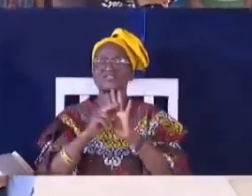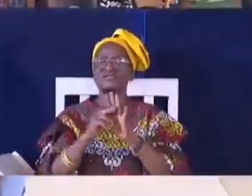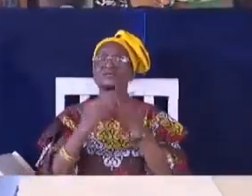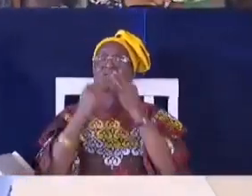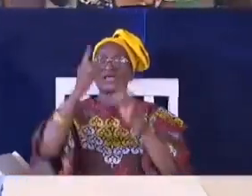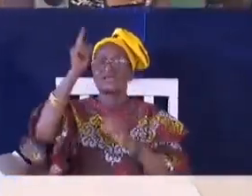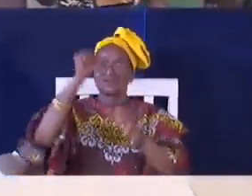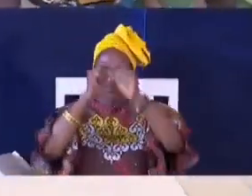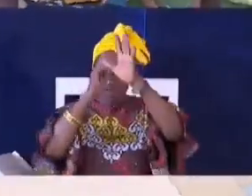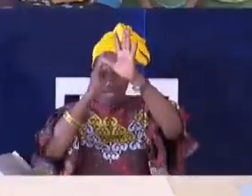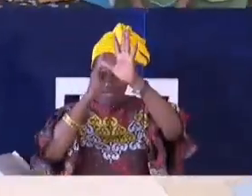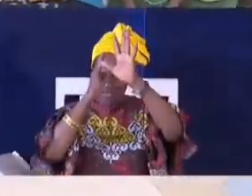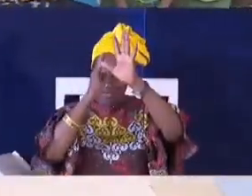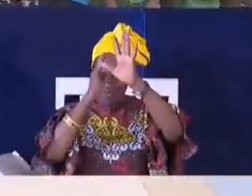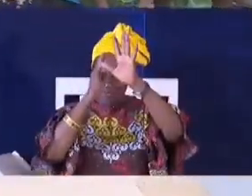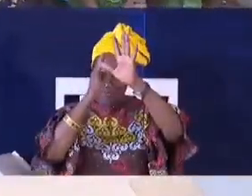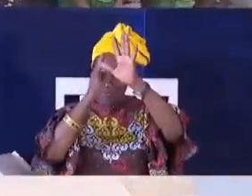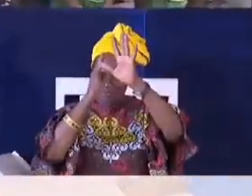Thank you, Father.